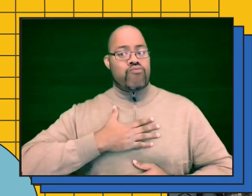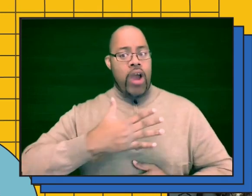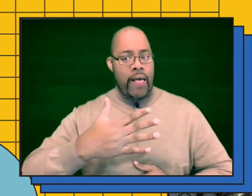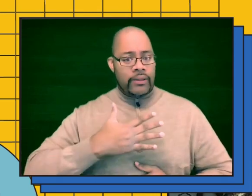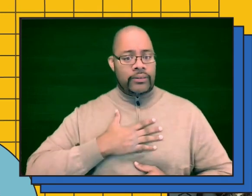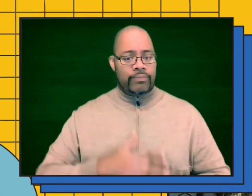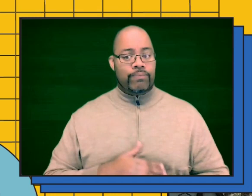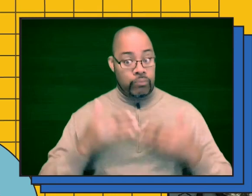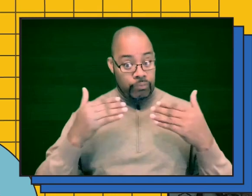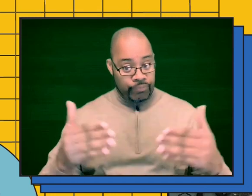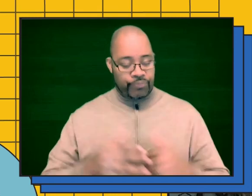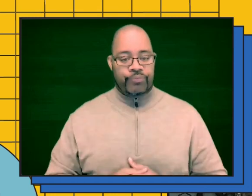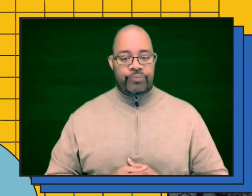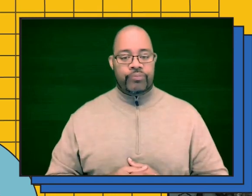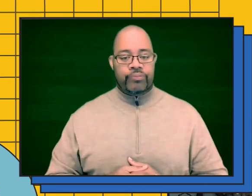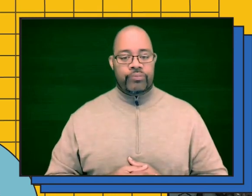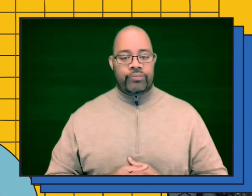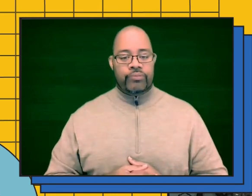7 breaths. Here we go.